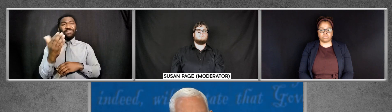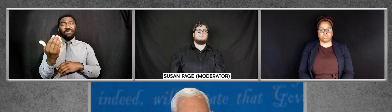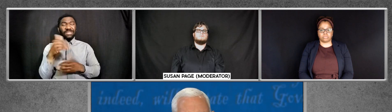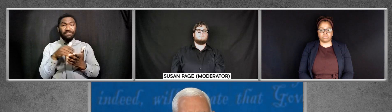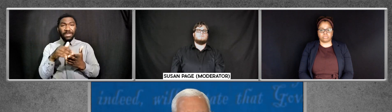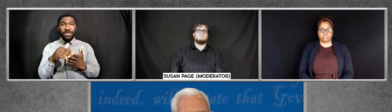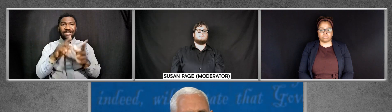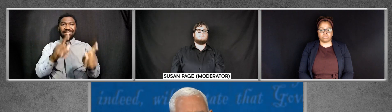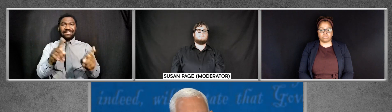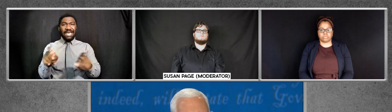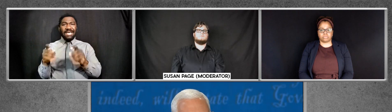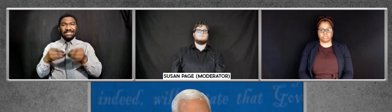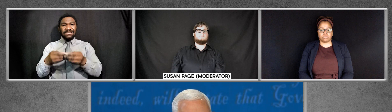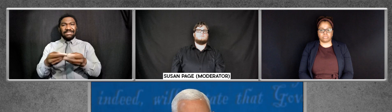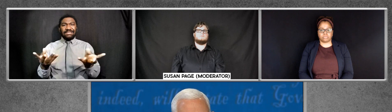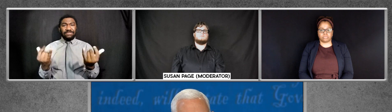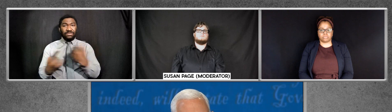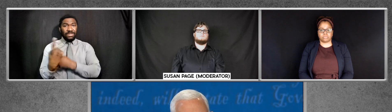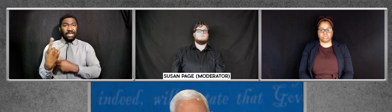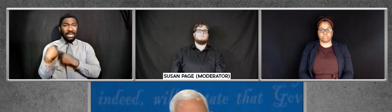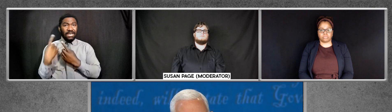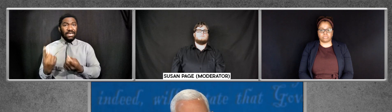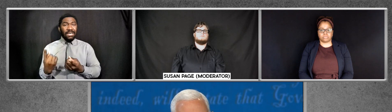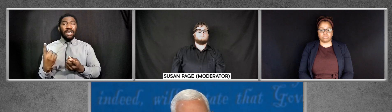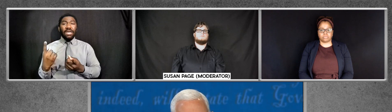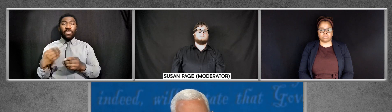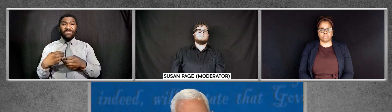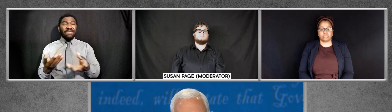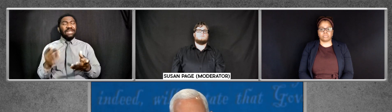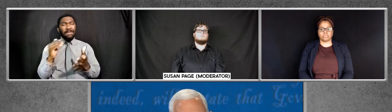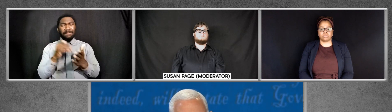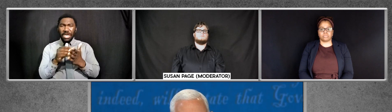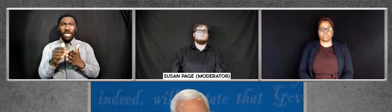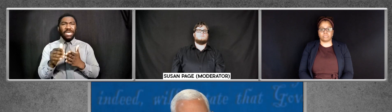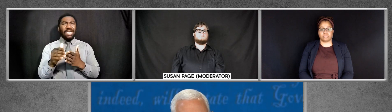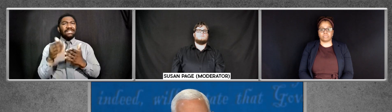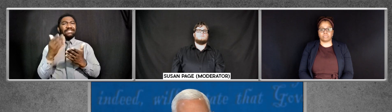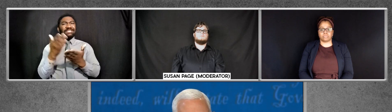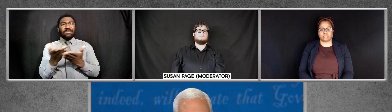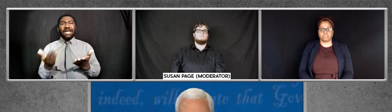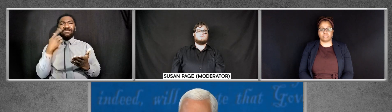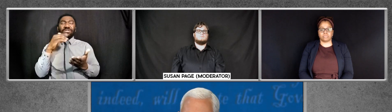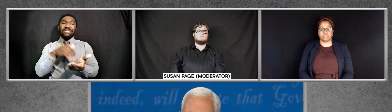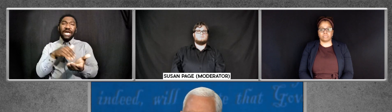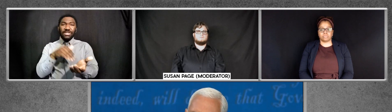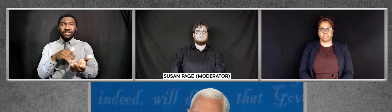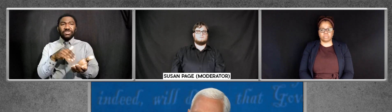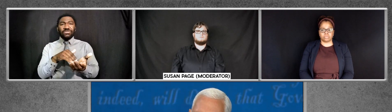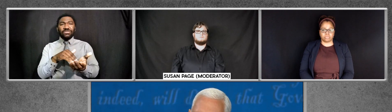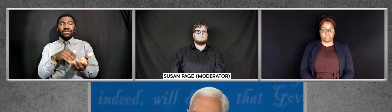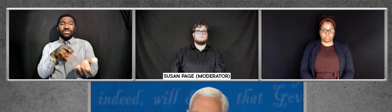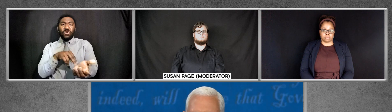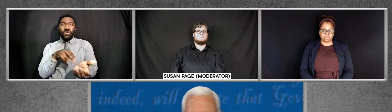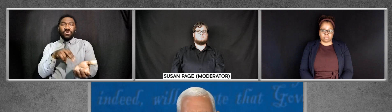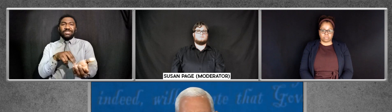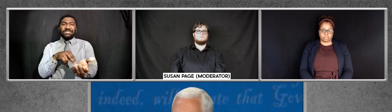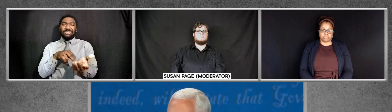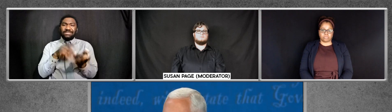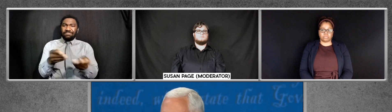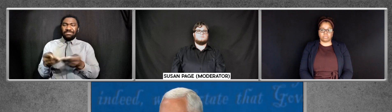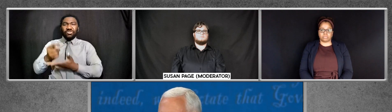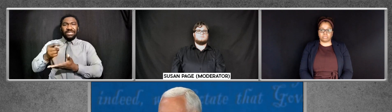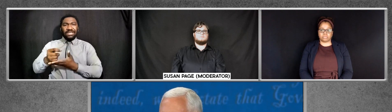delivery of billions of supplies so our doctors and nurses had the resource and support they needed. And we began, really, before the month of